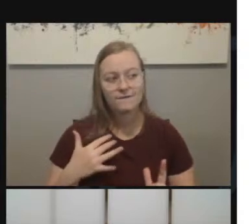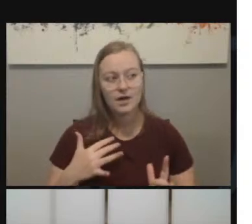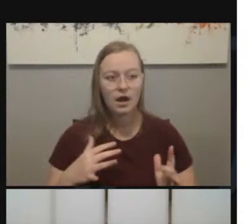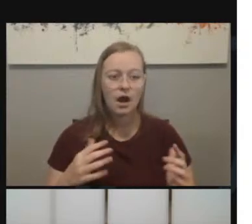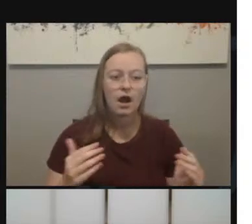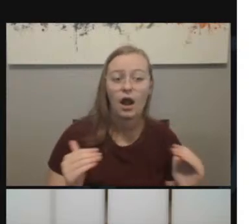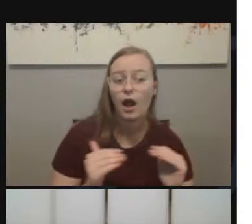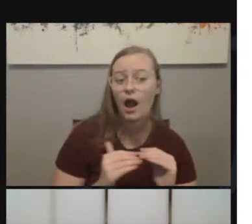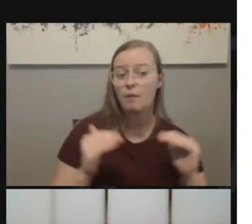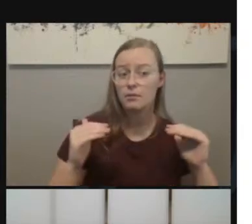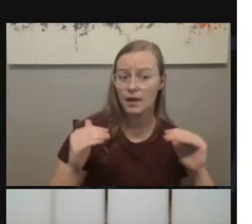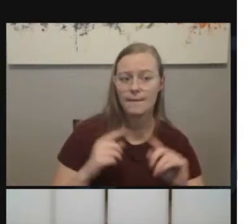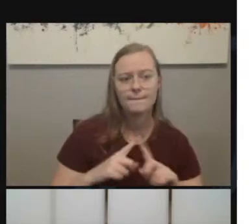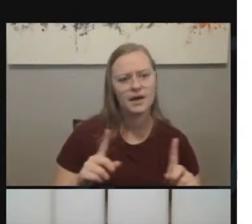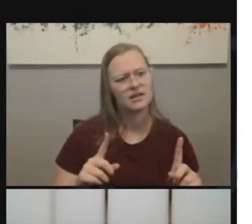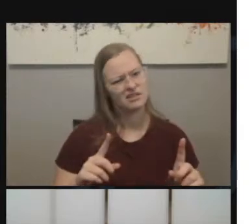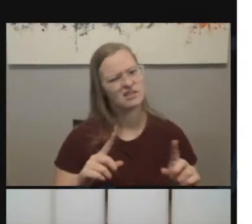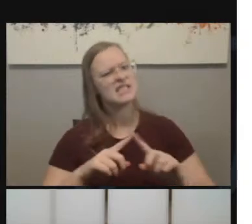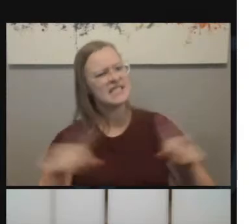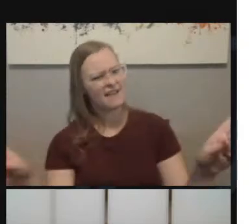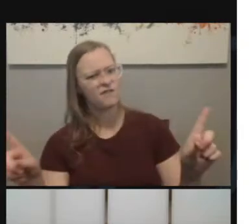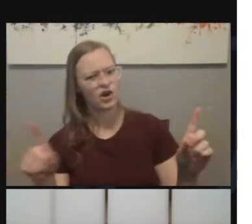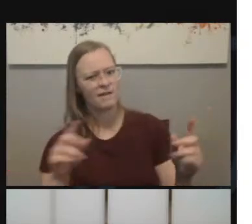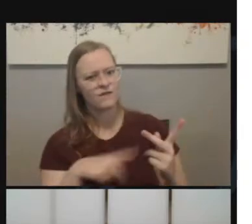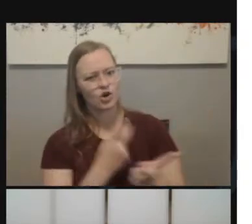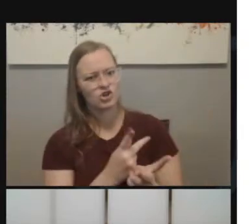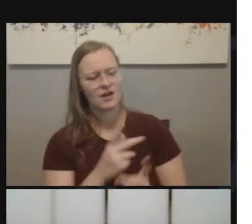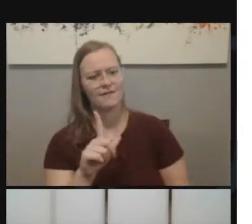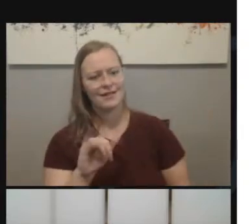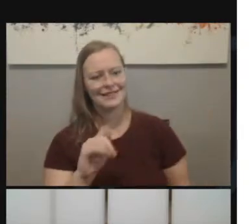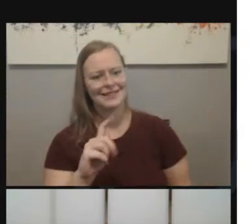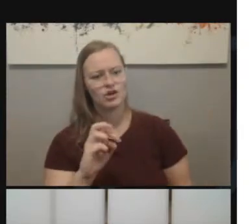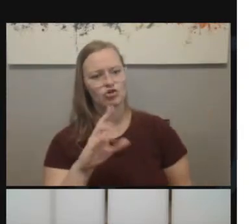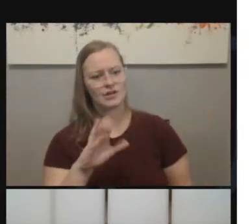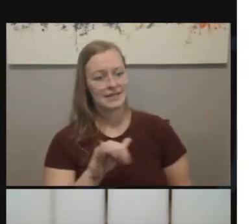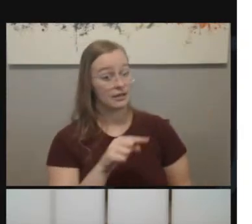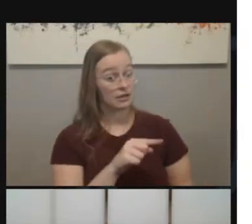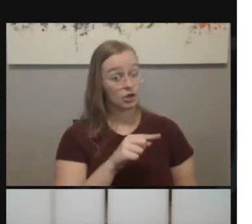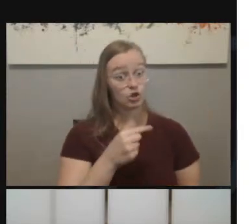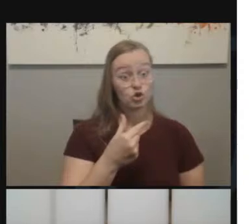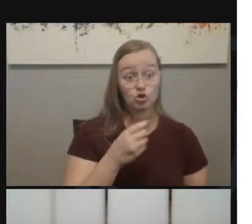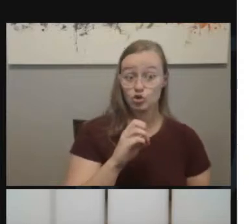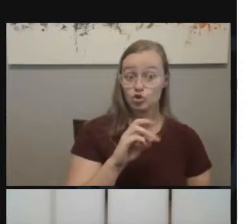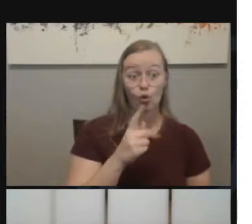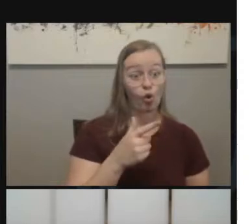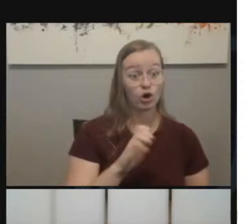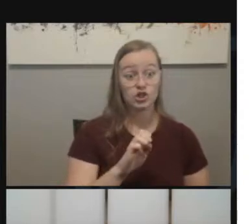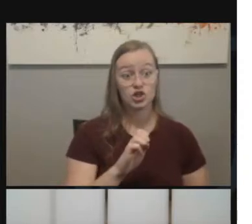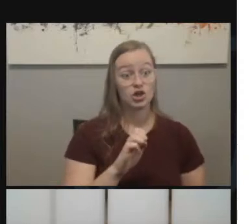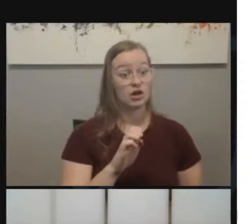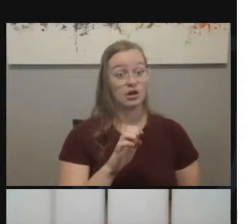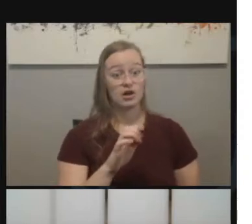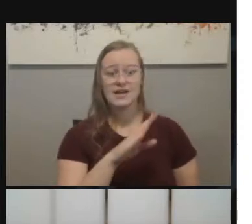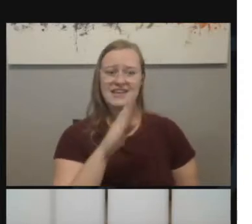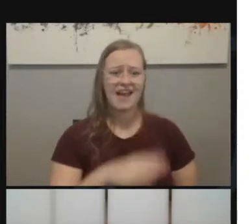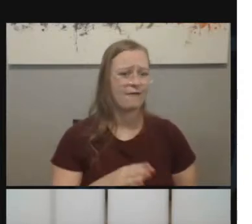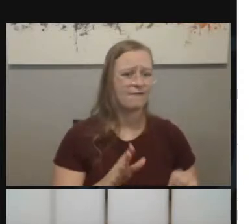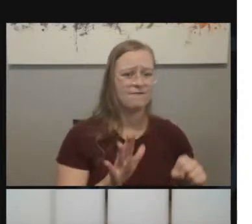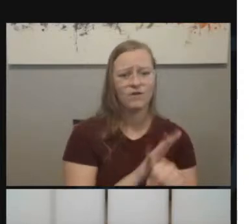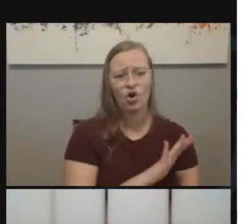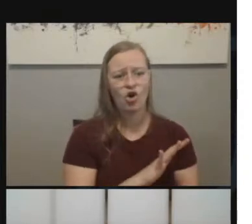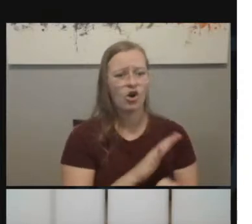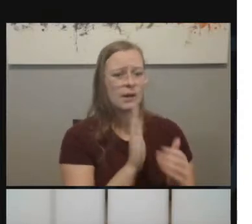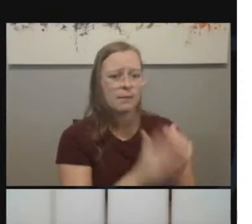also alternative version of literacy, that of George, hard-earned, never wholly complete, not